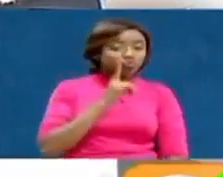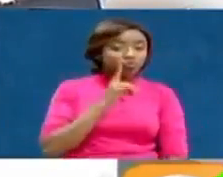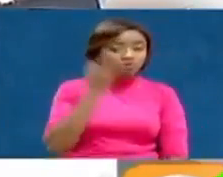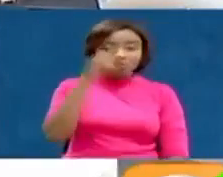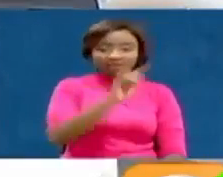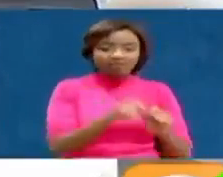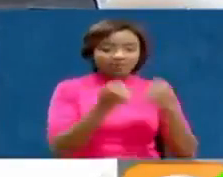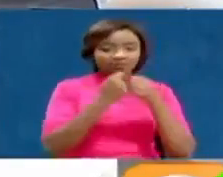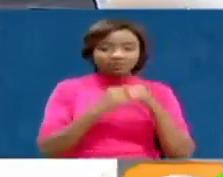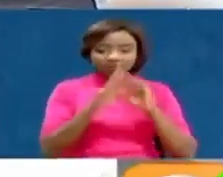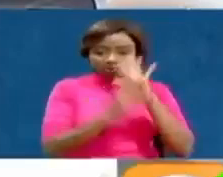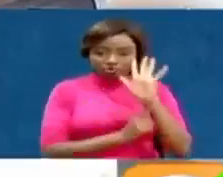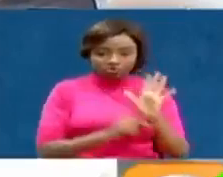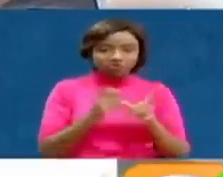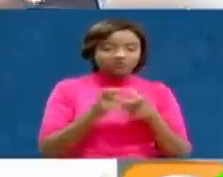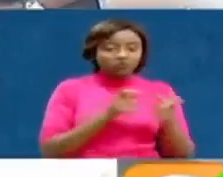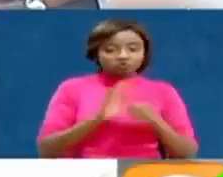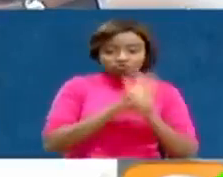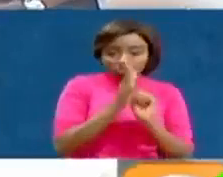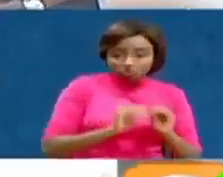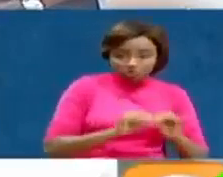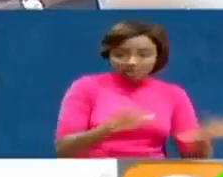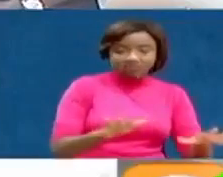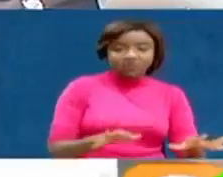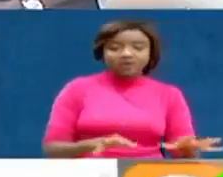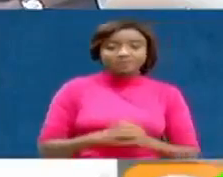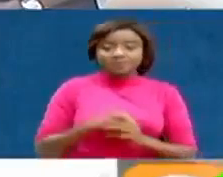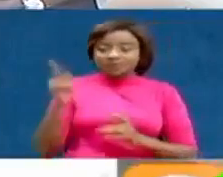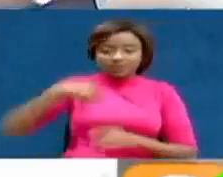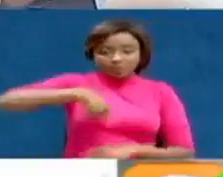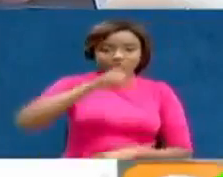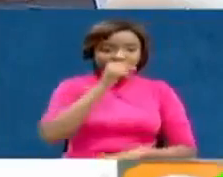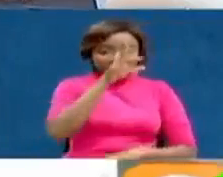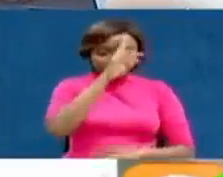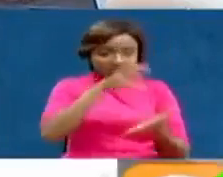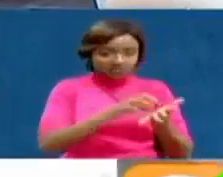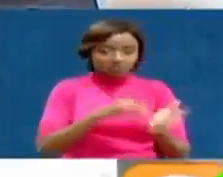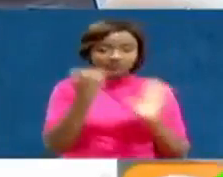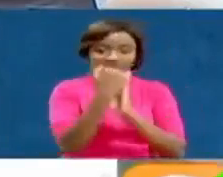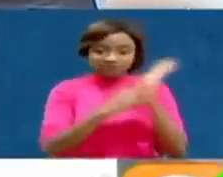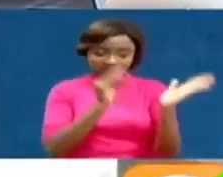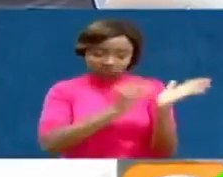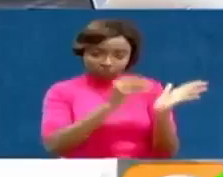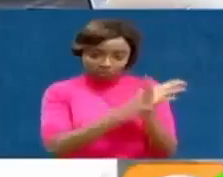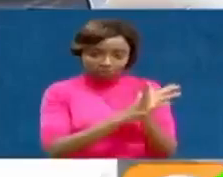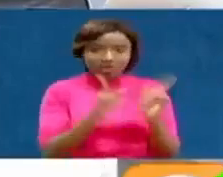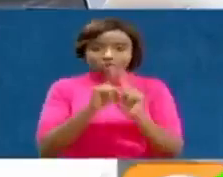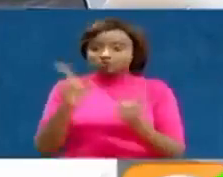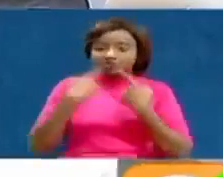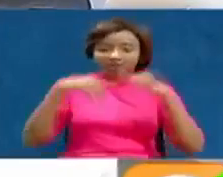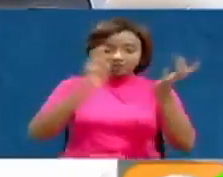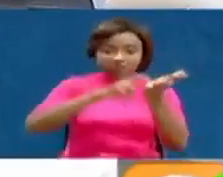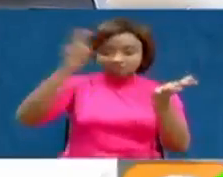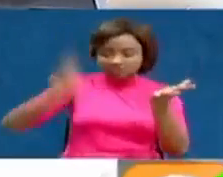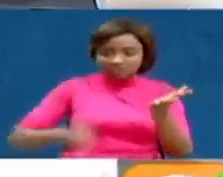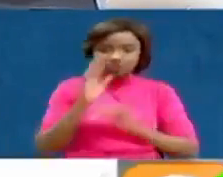of flouting containment measures. Sakaja, who presented himself at Kilimani Police Station to record a statement, also announced his resignation